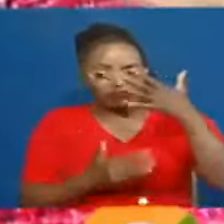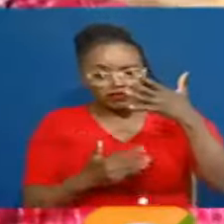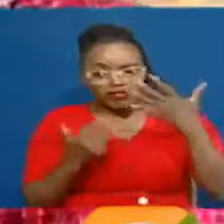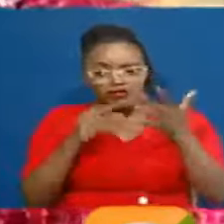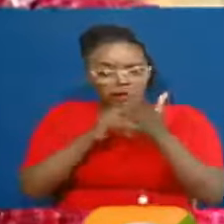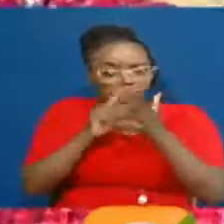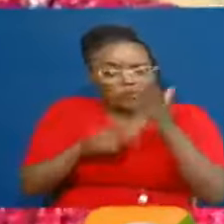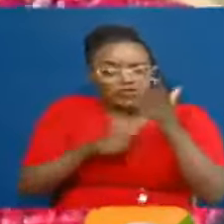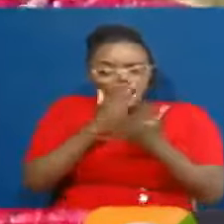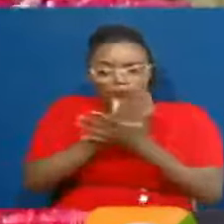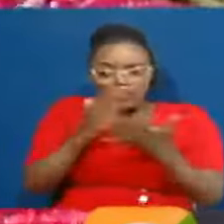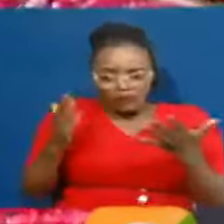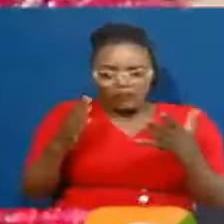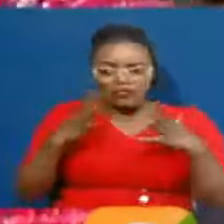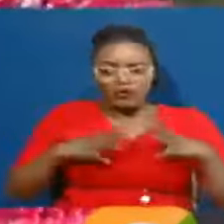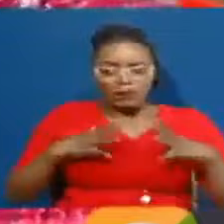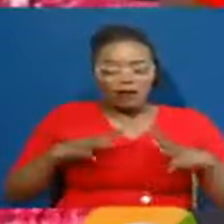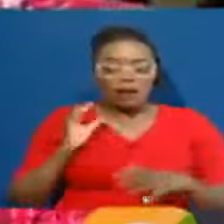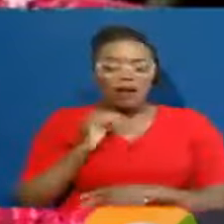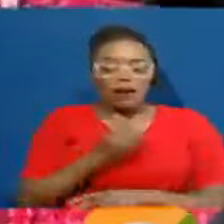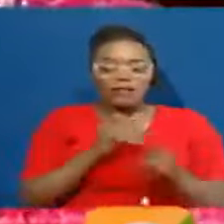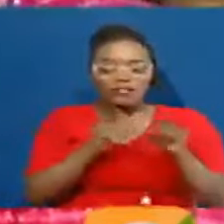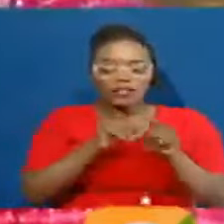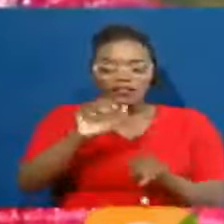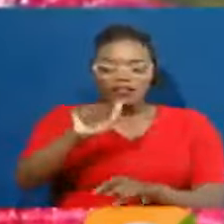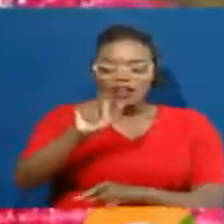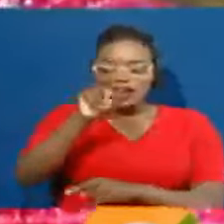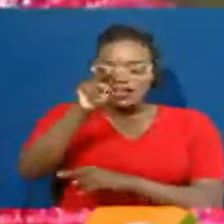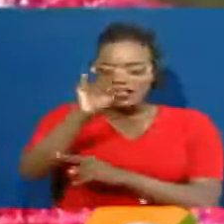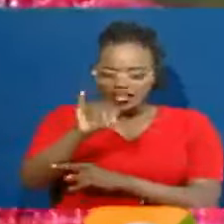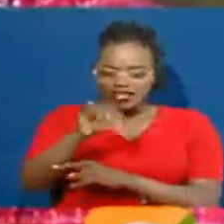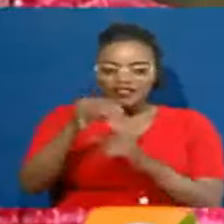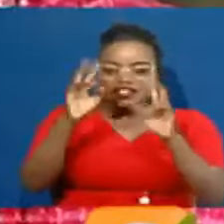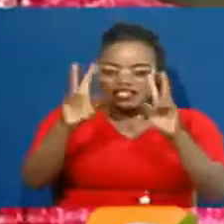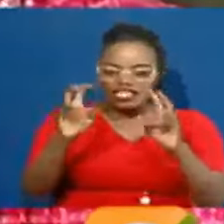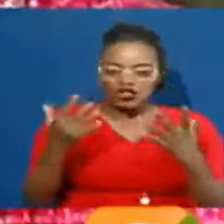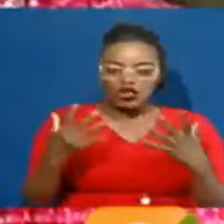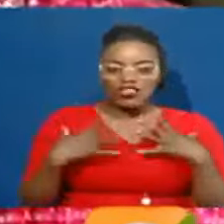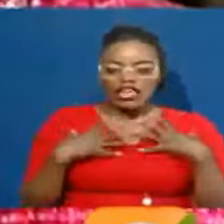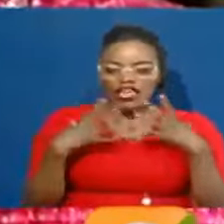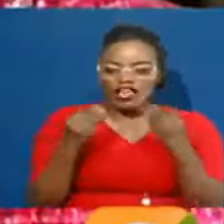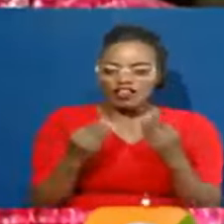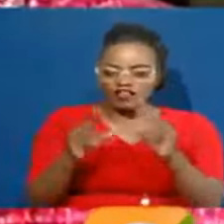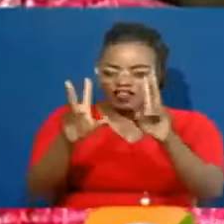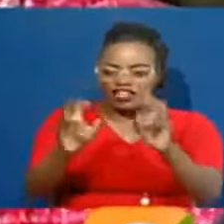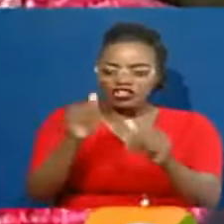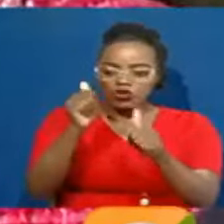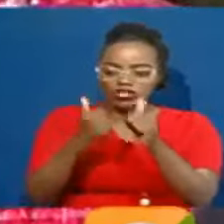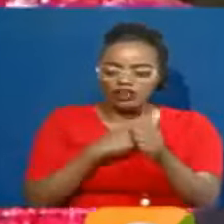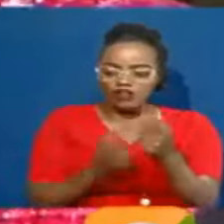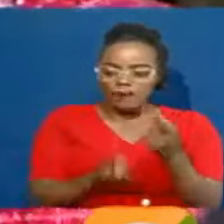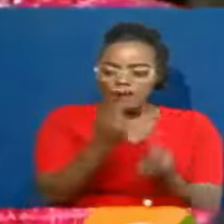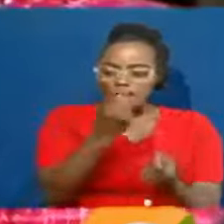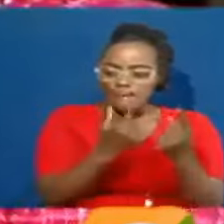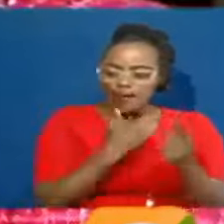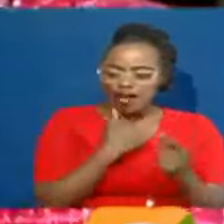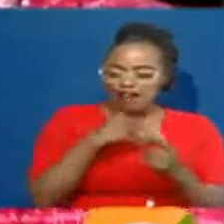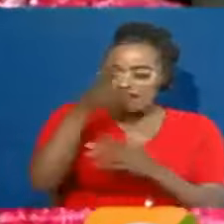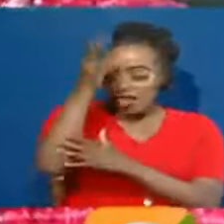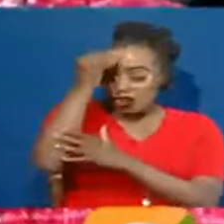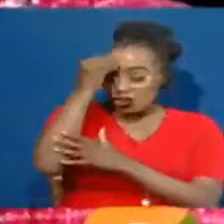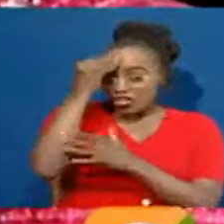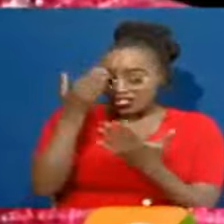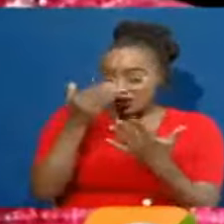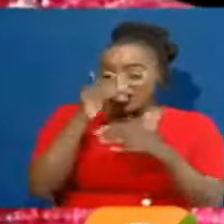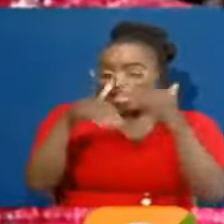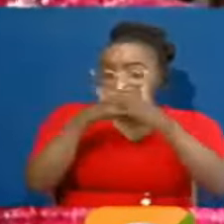means something to our people, like the Adani deal, like the health issues that there are, the education,